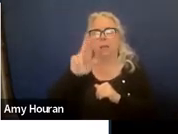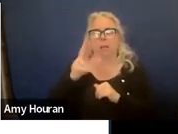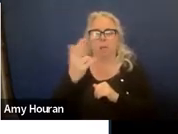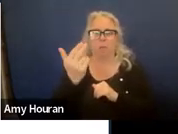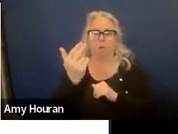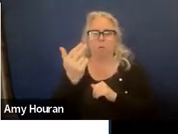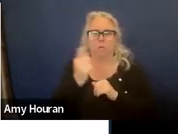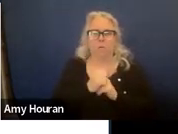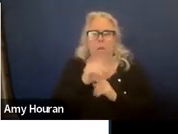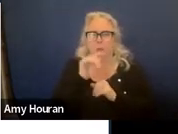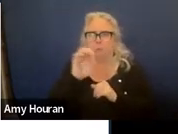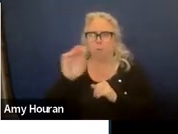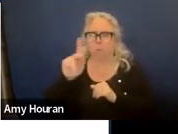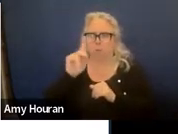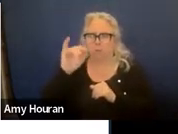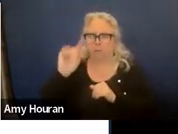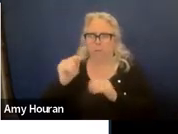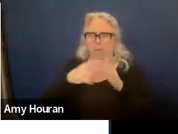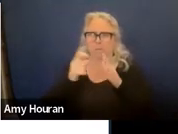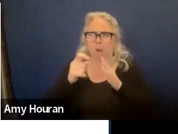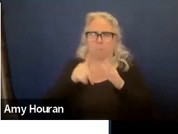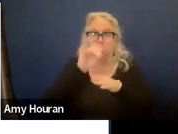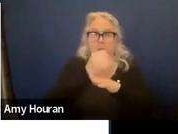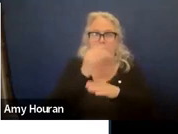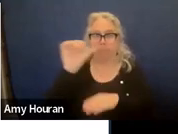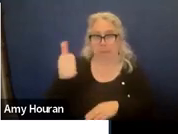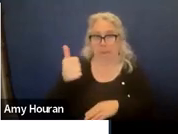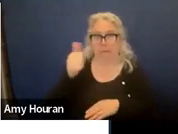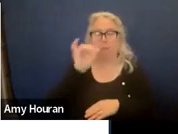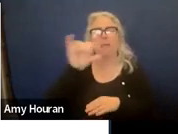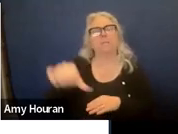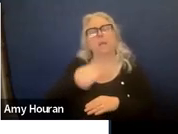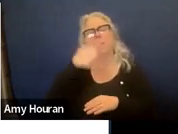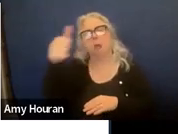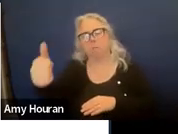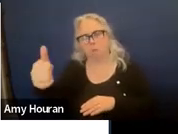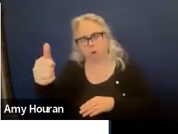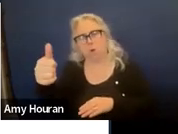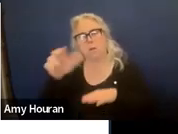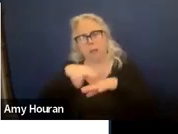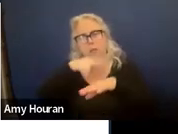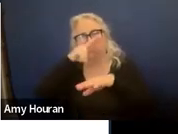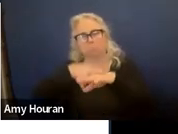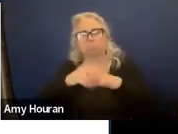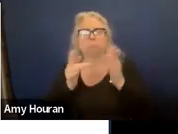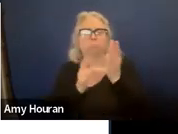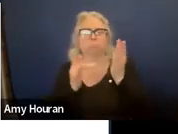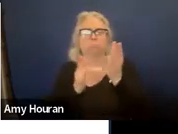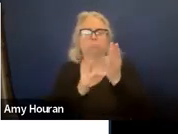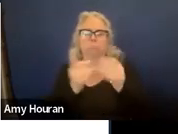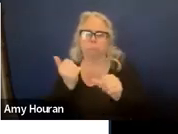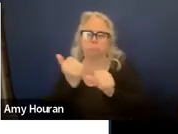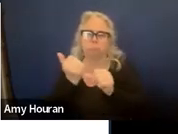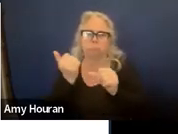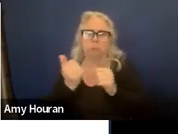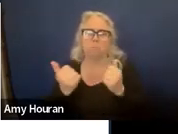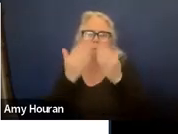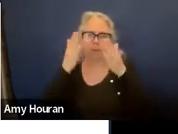Who is this from? Project 10. This is another national technical assistance